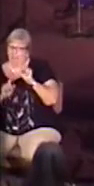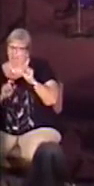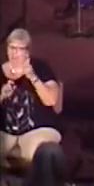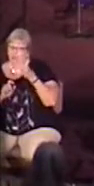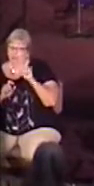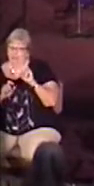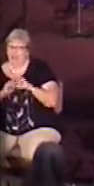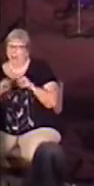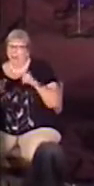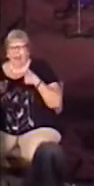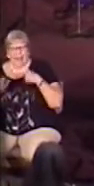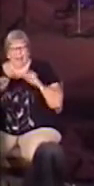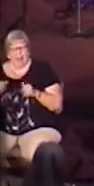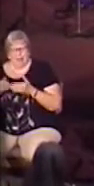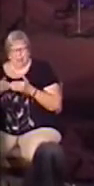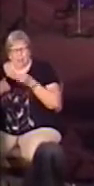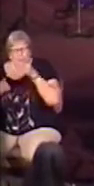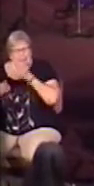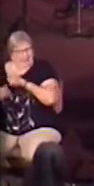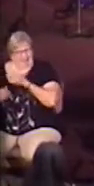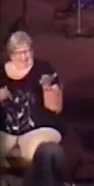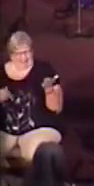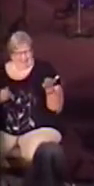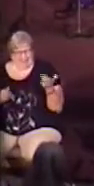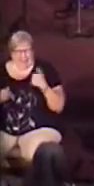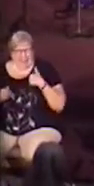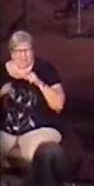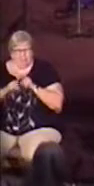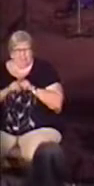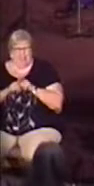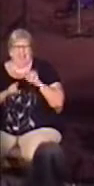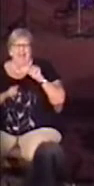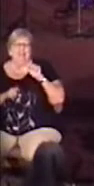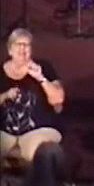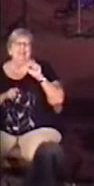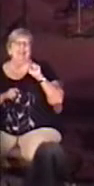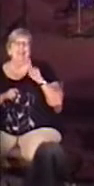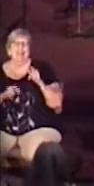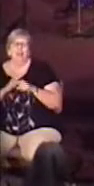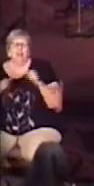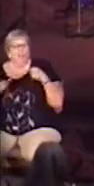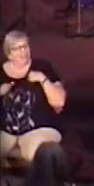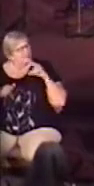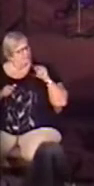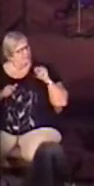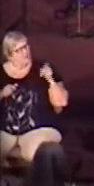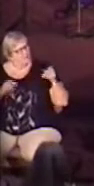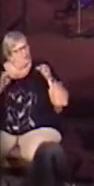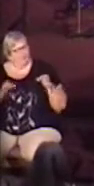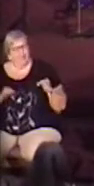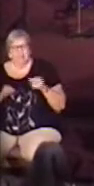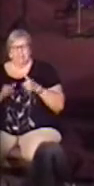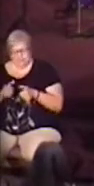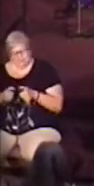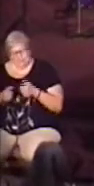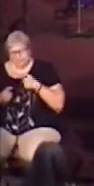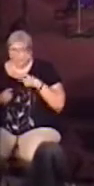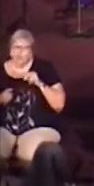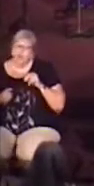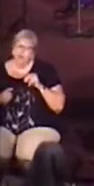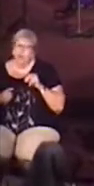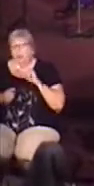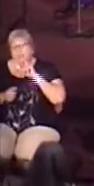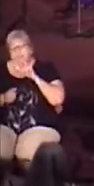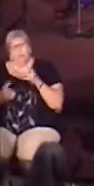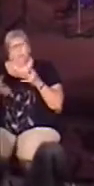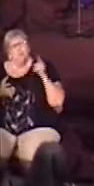can pretty much eat anything. I'm like a tank. And so I'm like, no, you decide. You know, I'll be good with wherever you want to go. And she'll text me back and say, no, I really, you